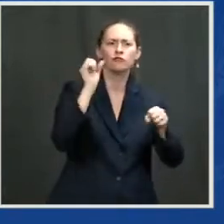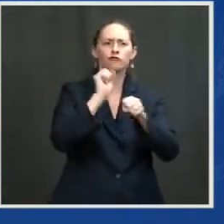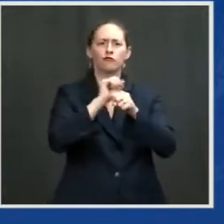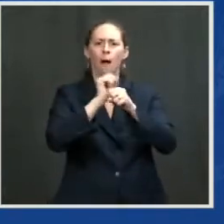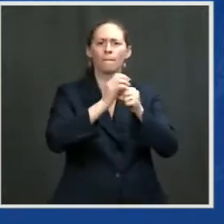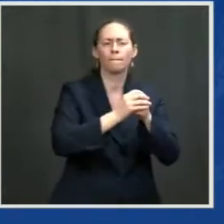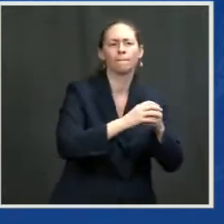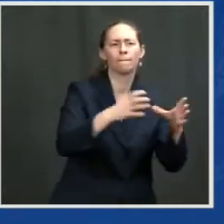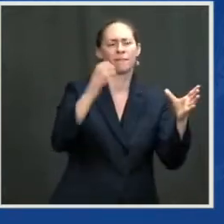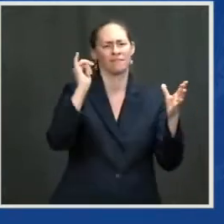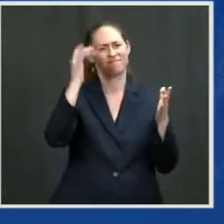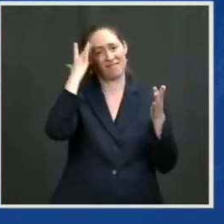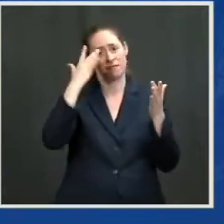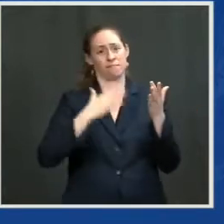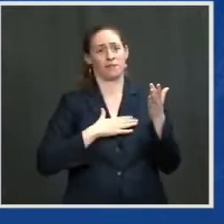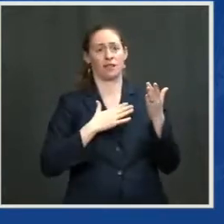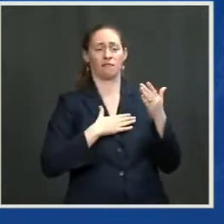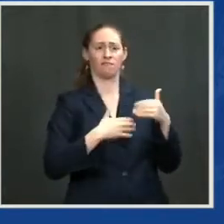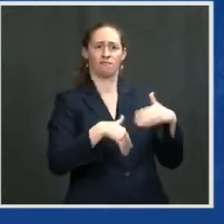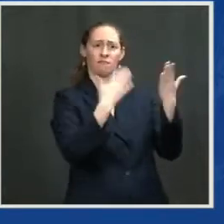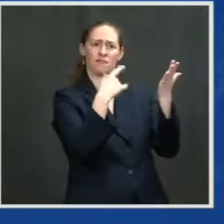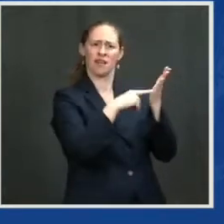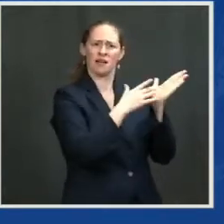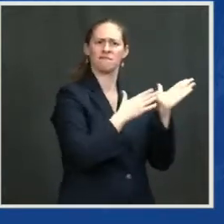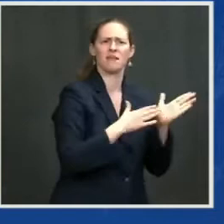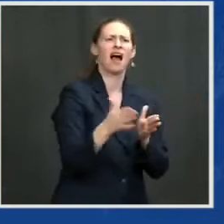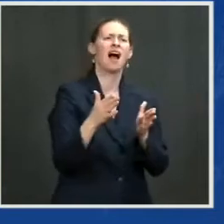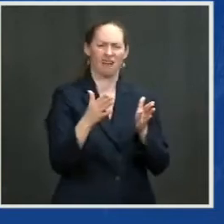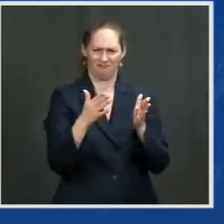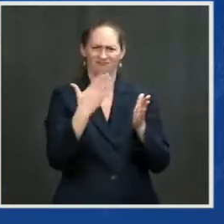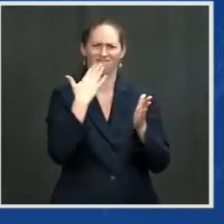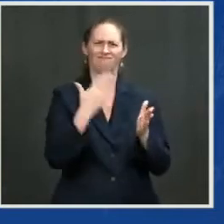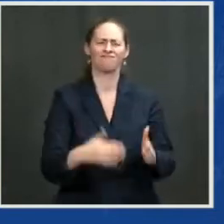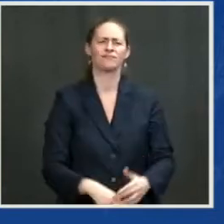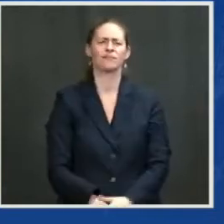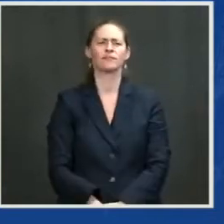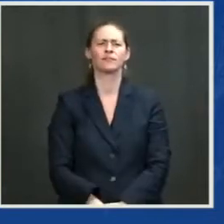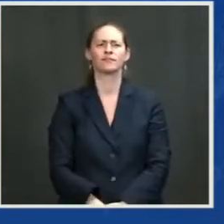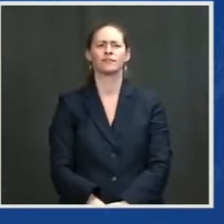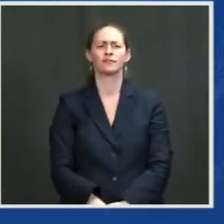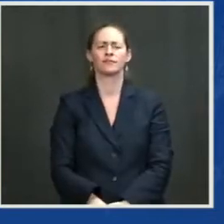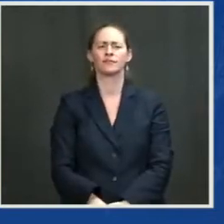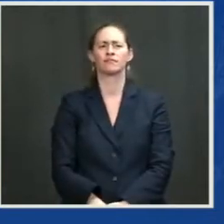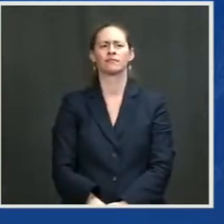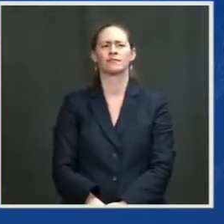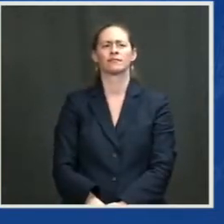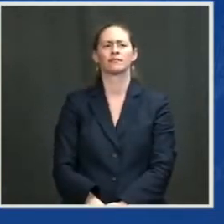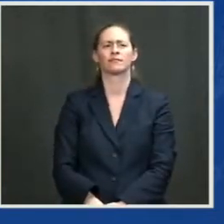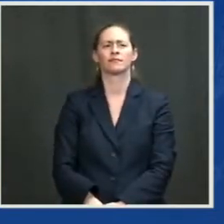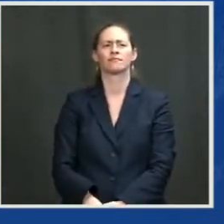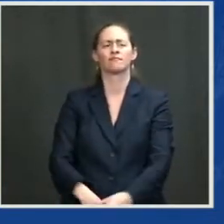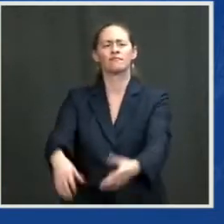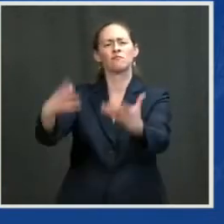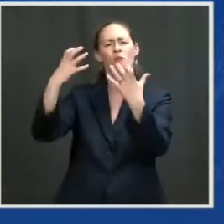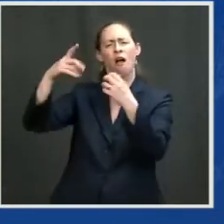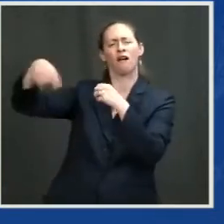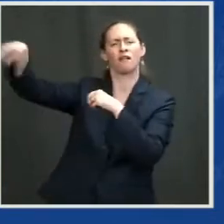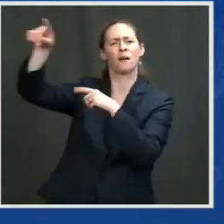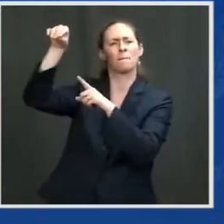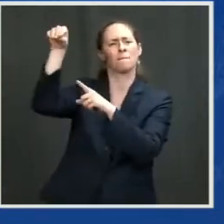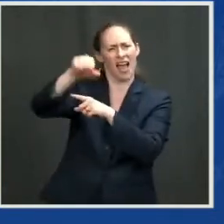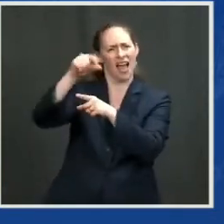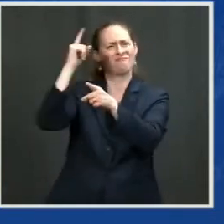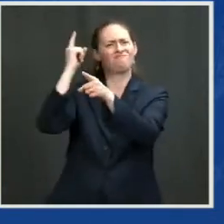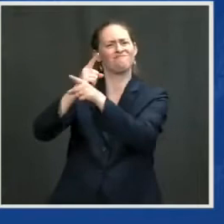done best when everyone pays their fair share. Again, I'm looking to punish anybody. I'm looking to rebuild America as a world